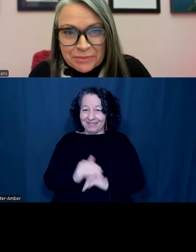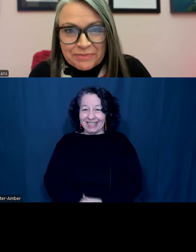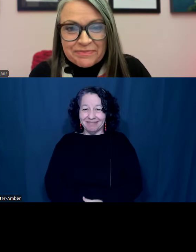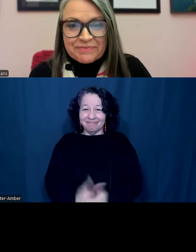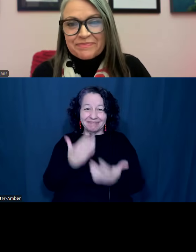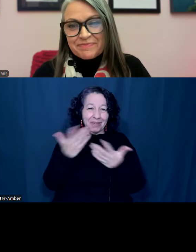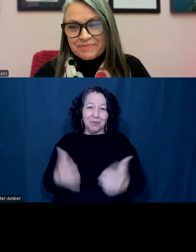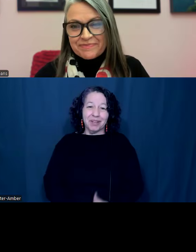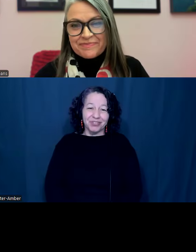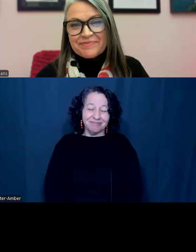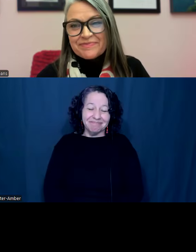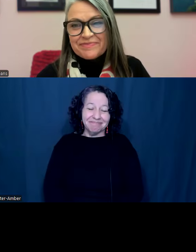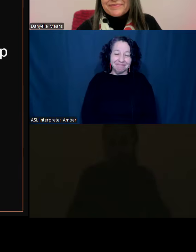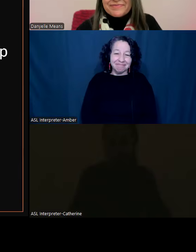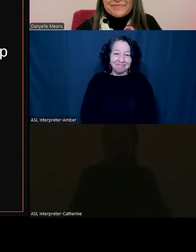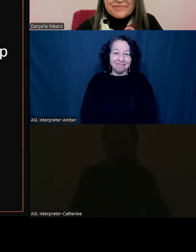much.